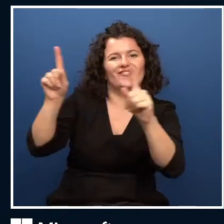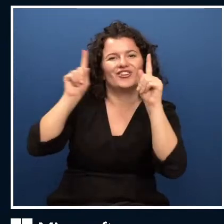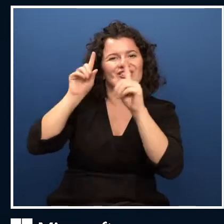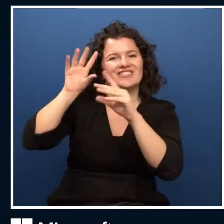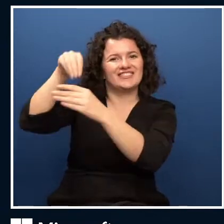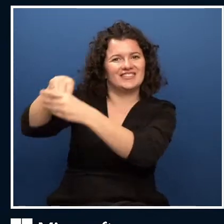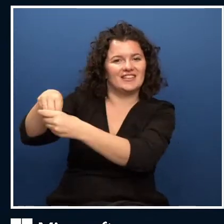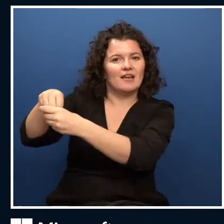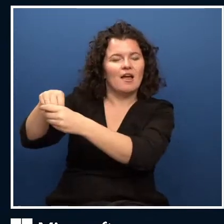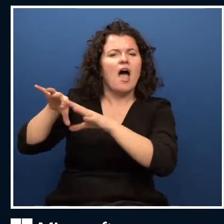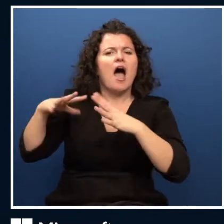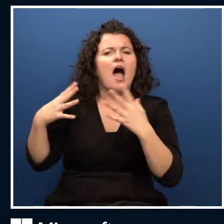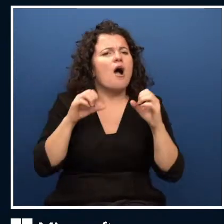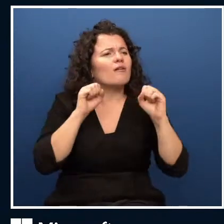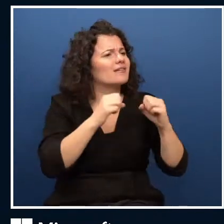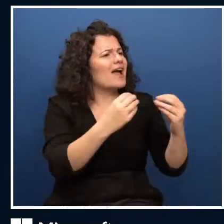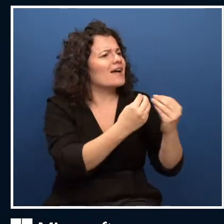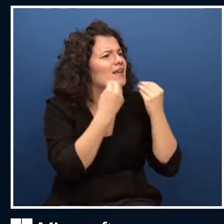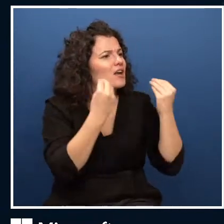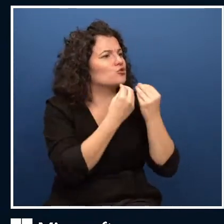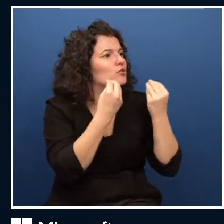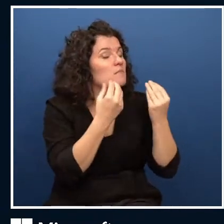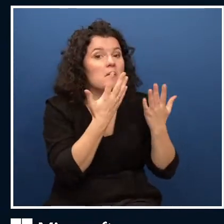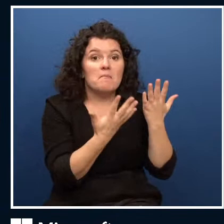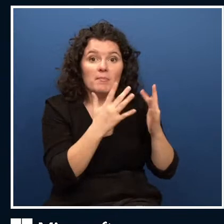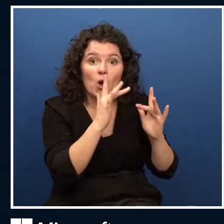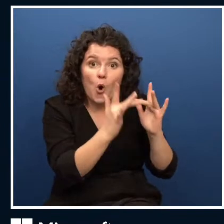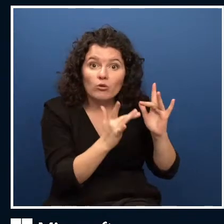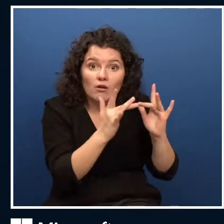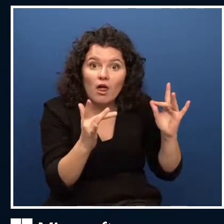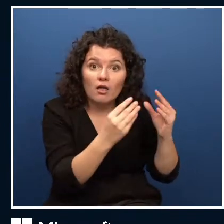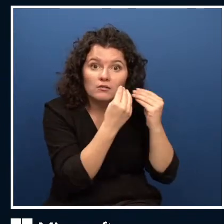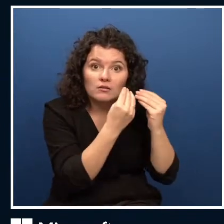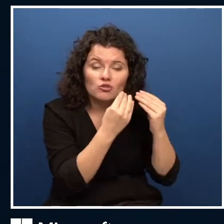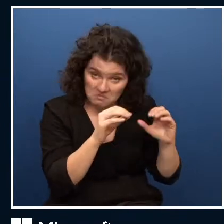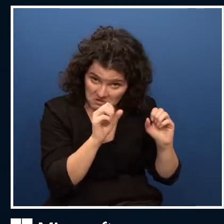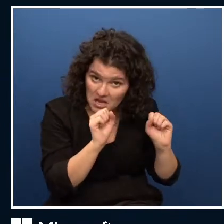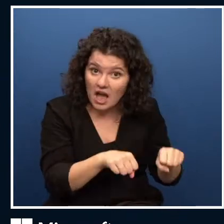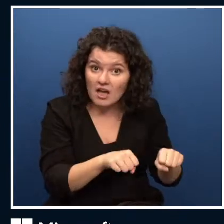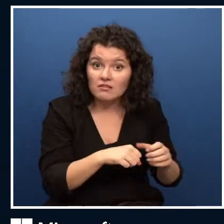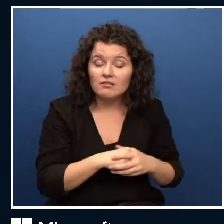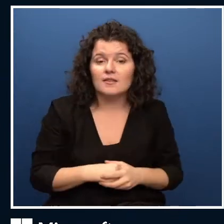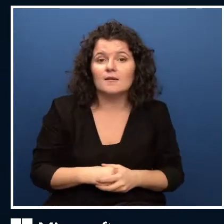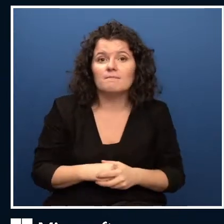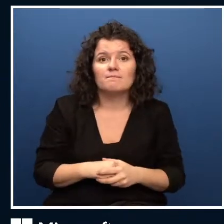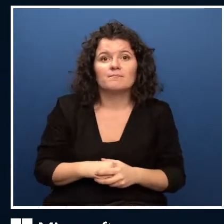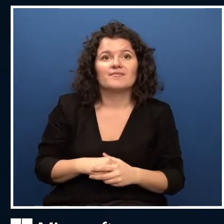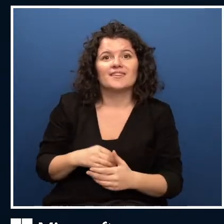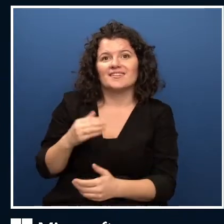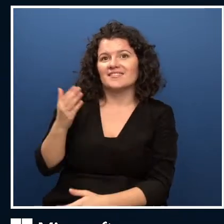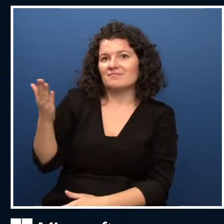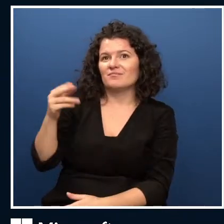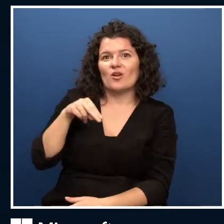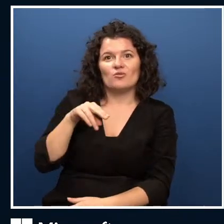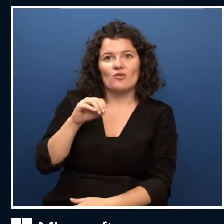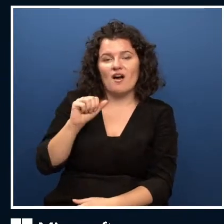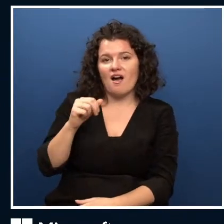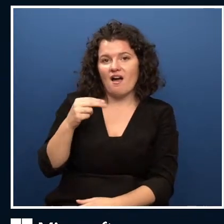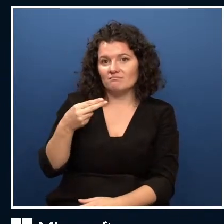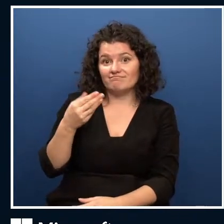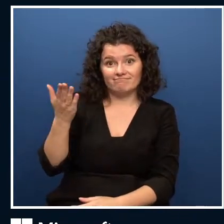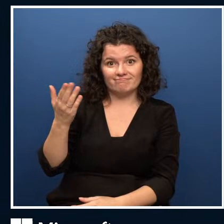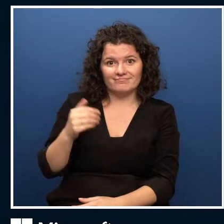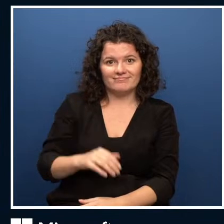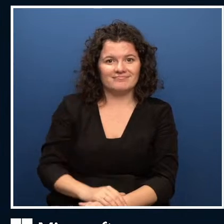same education online? So Noah, I think this has to go to you first of all. Yeah, I do think